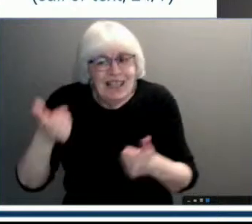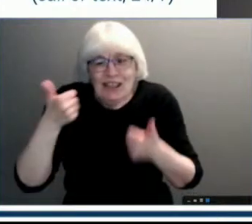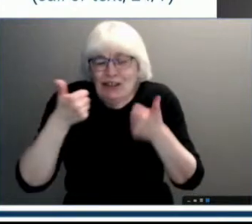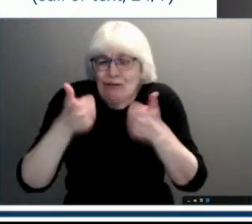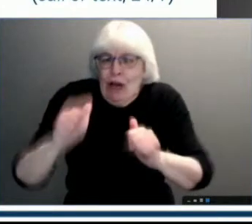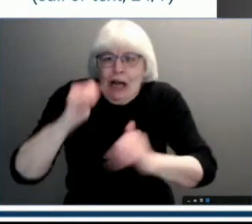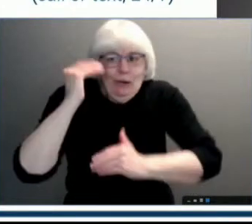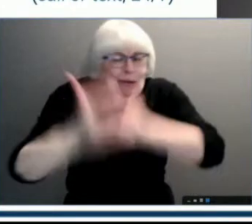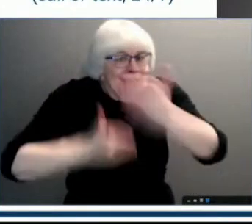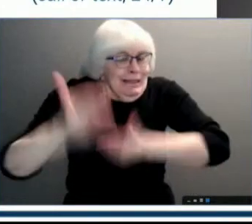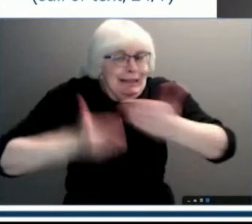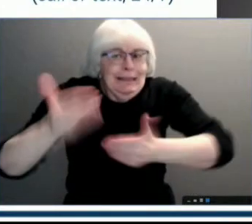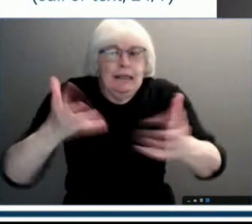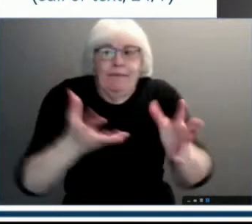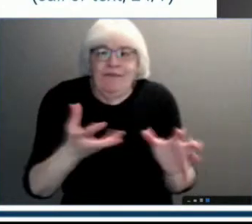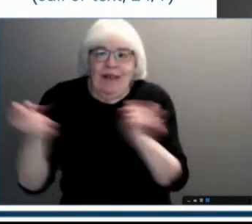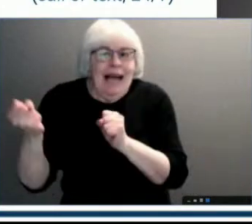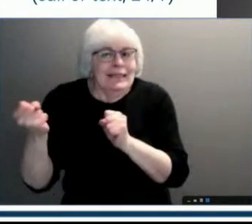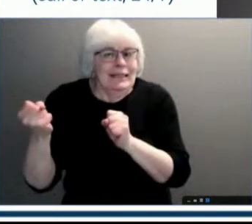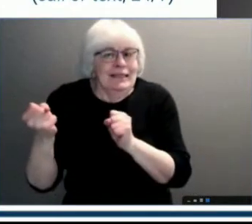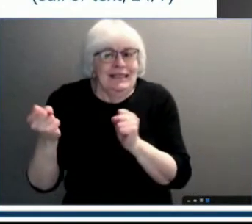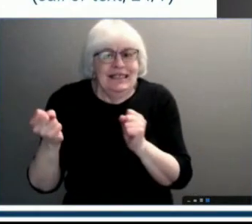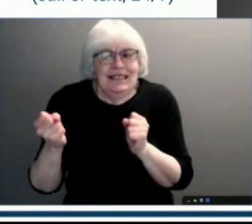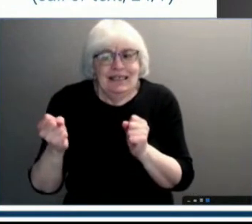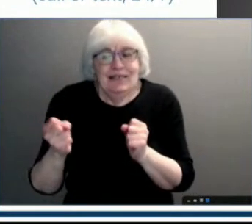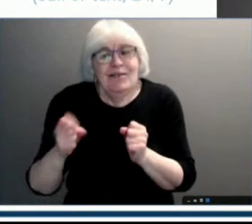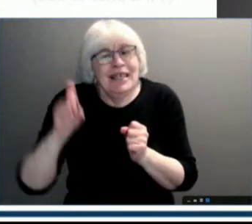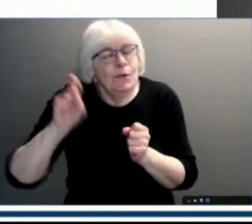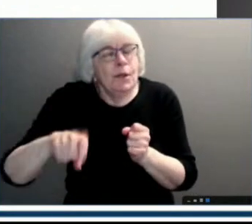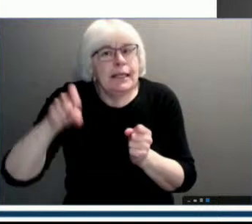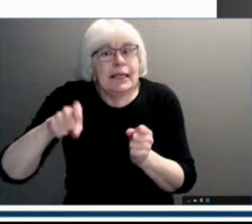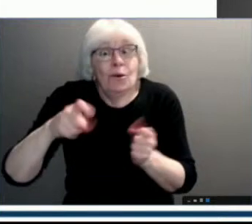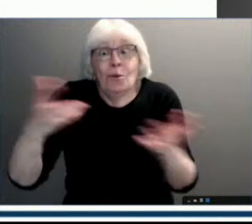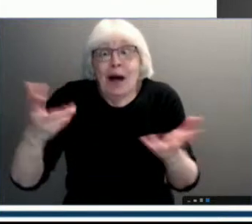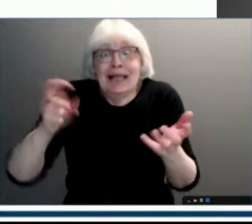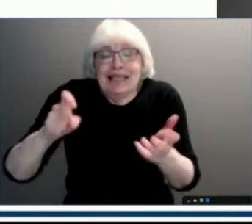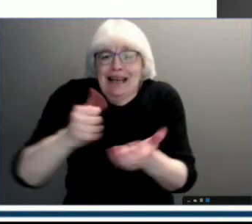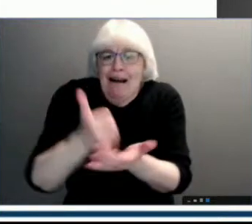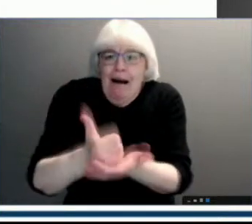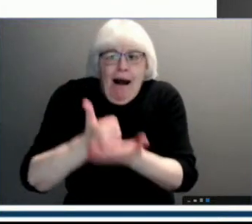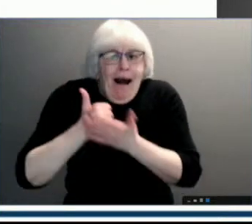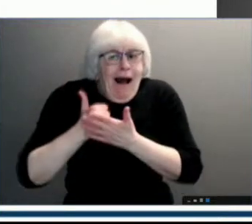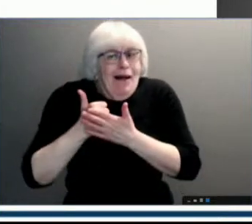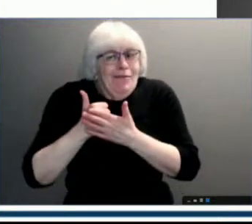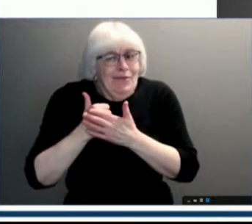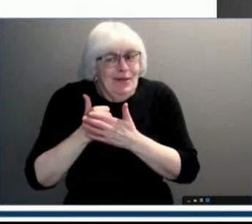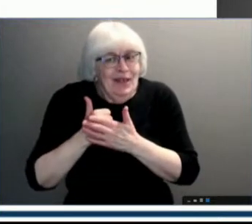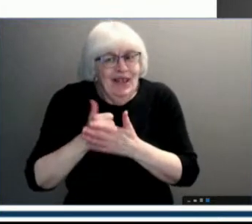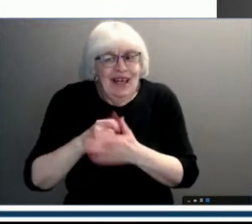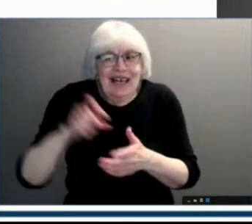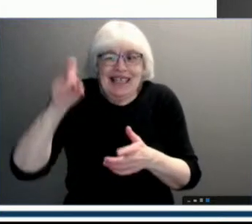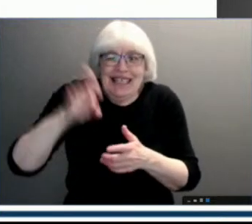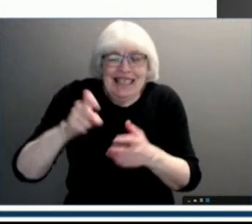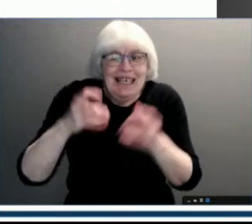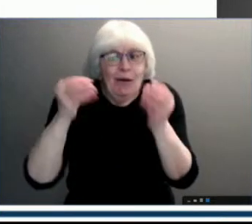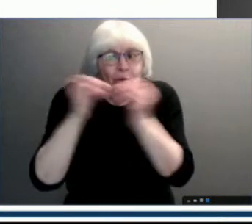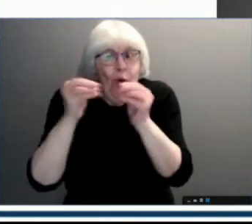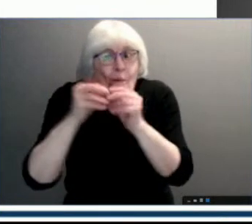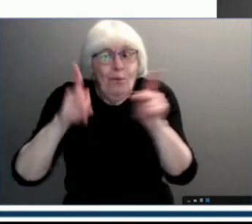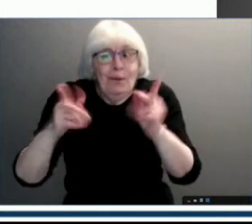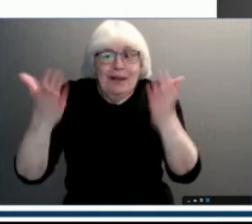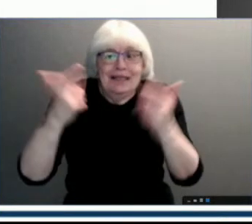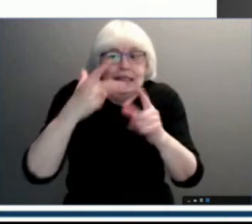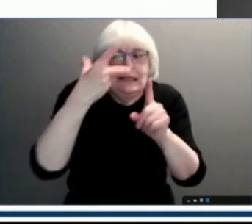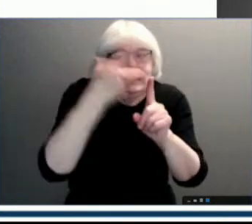And to make this happen, we need help. All our efforts to expand opportunities for vaccination hinge on having enough people to